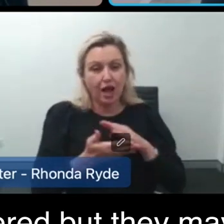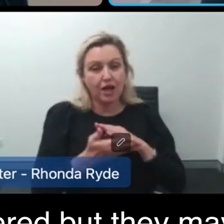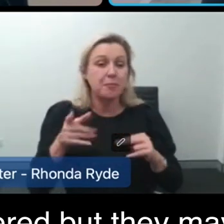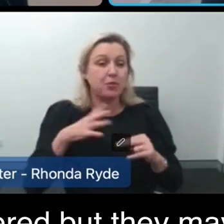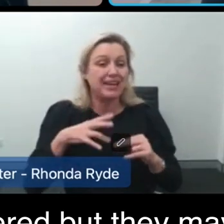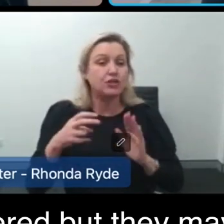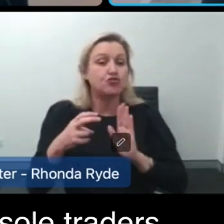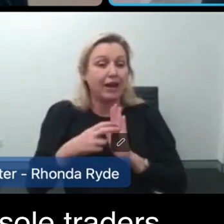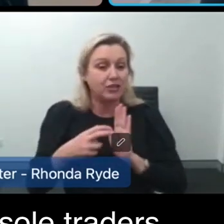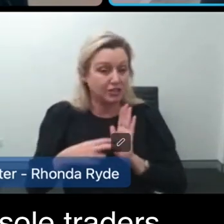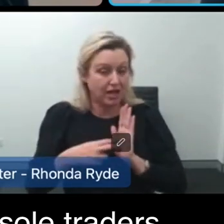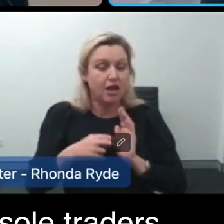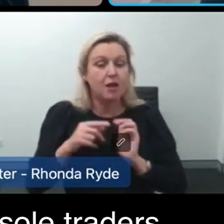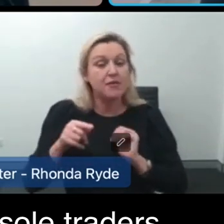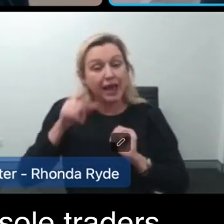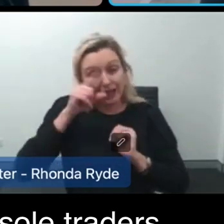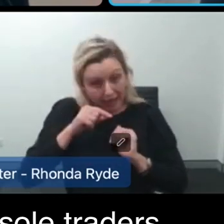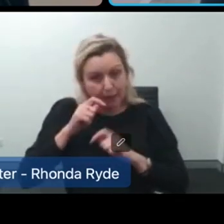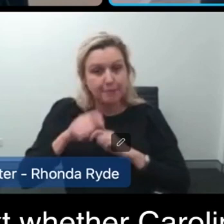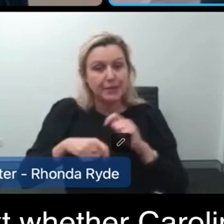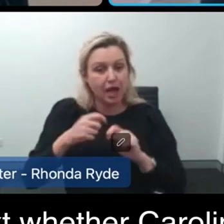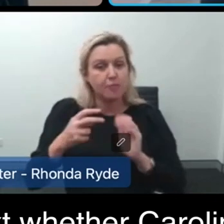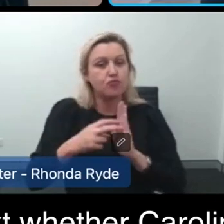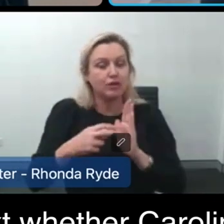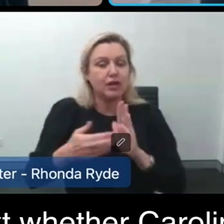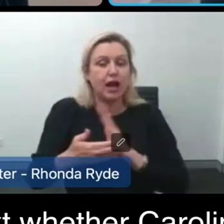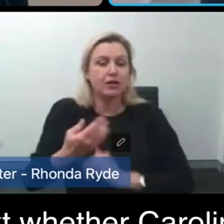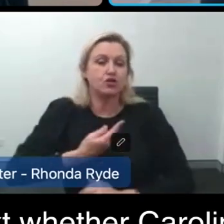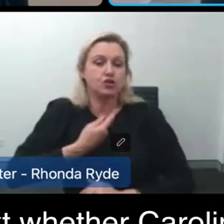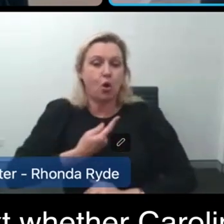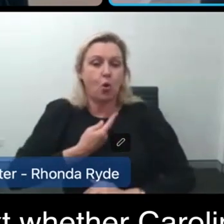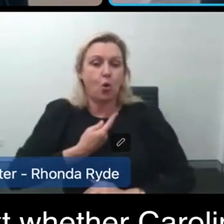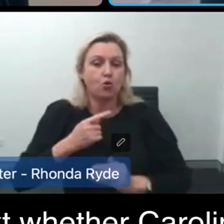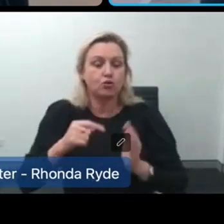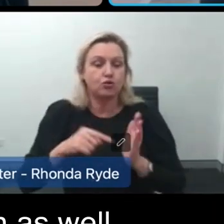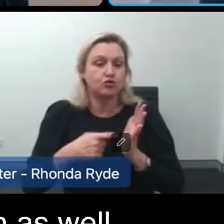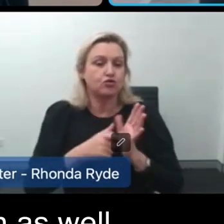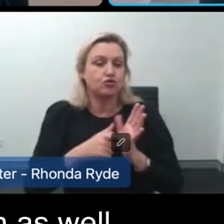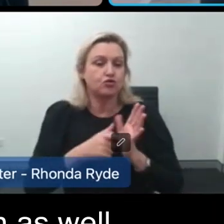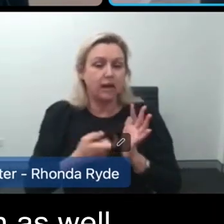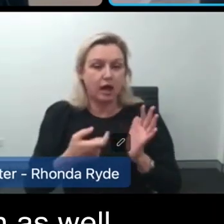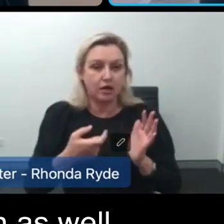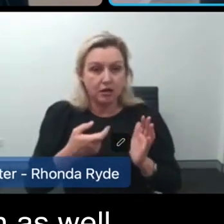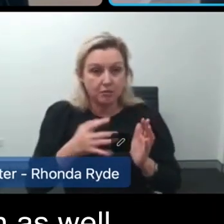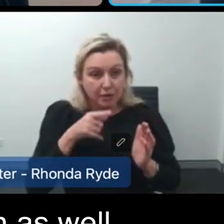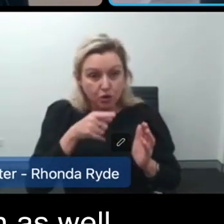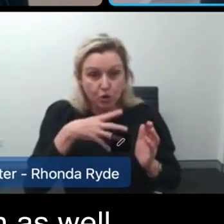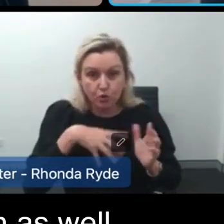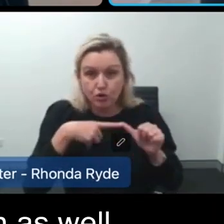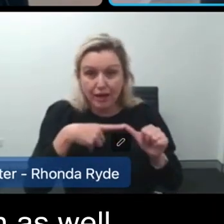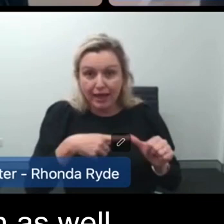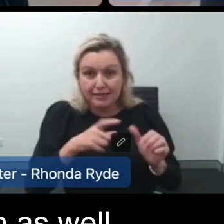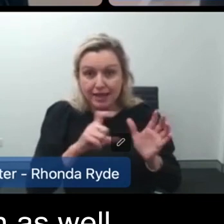registered, but they may be able to be registered as sole traders. And I don't know in that context whether Caroline might want to jump in as well.